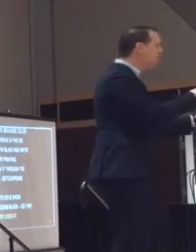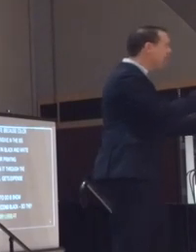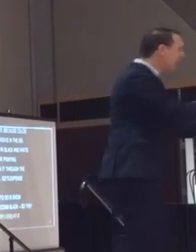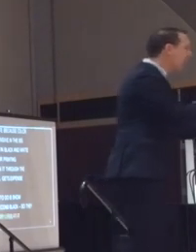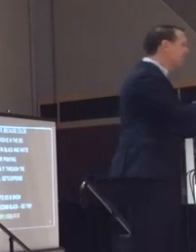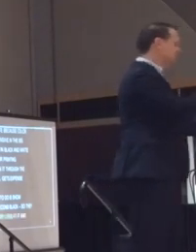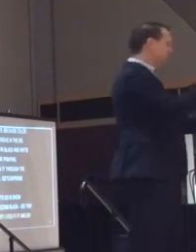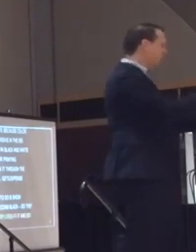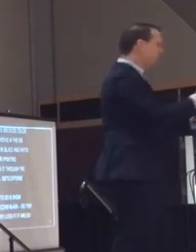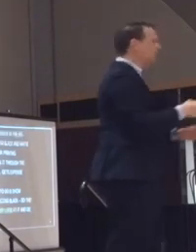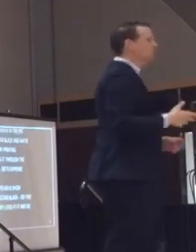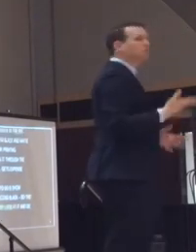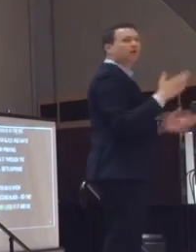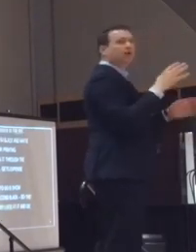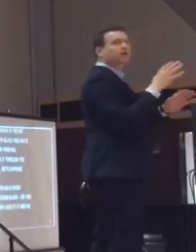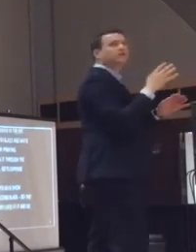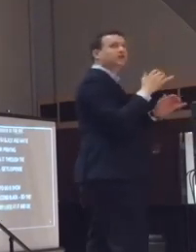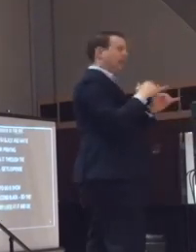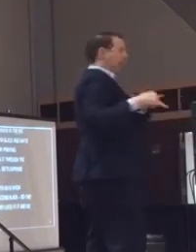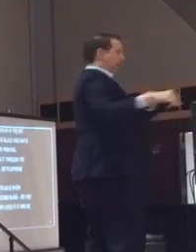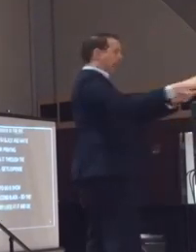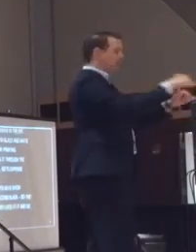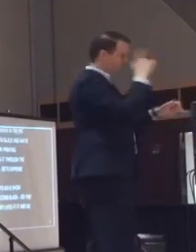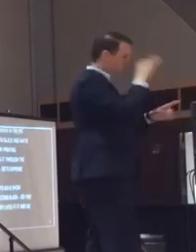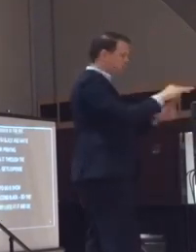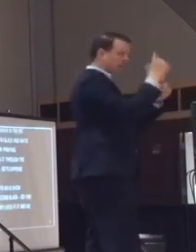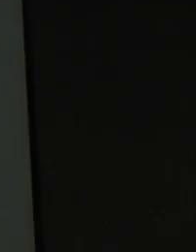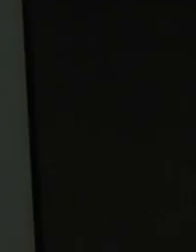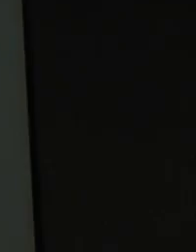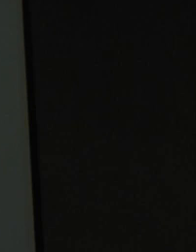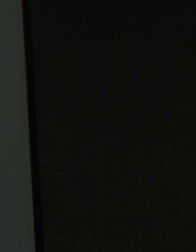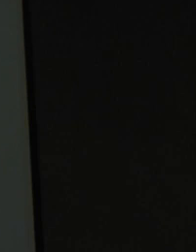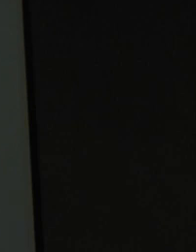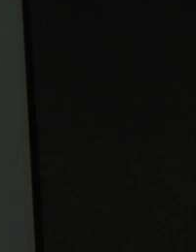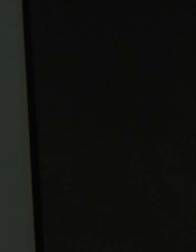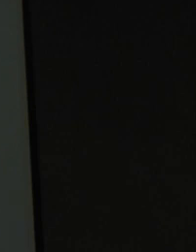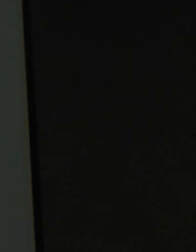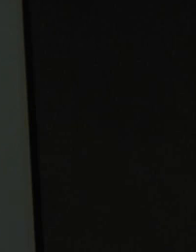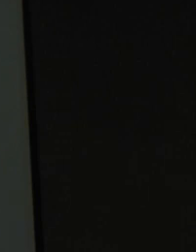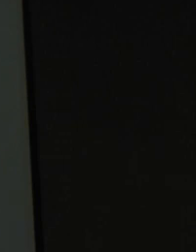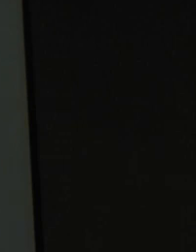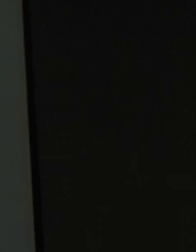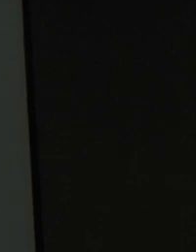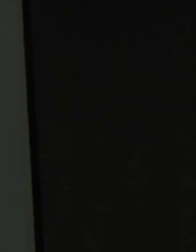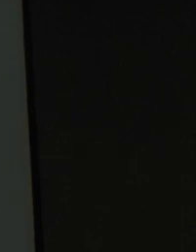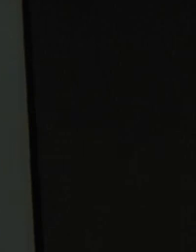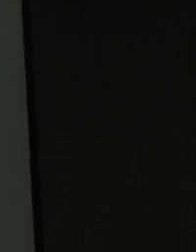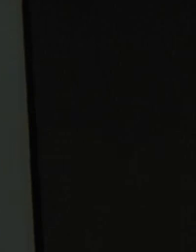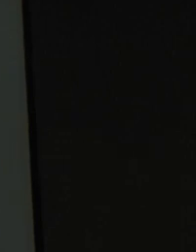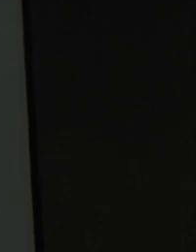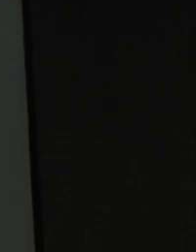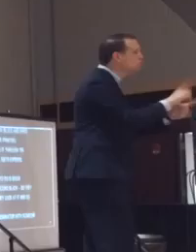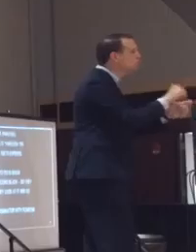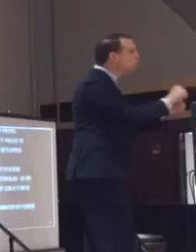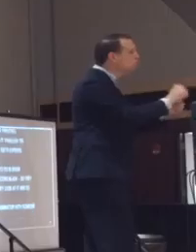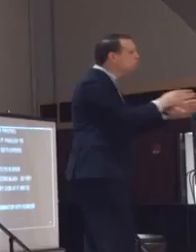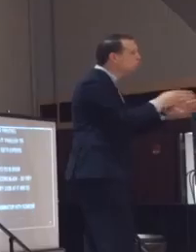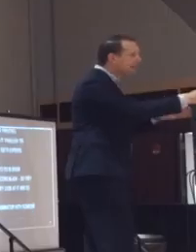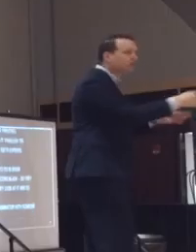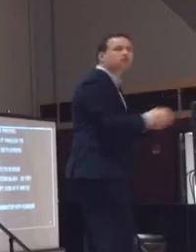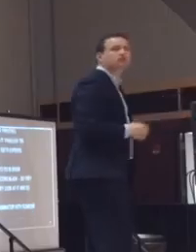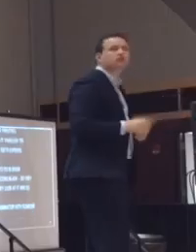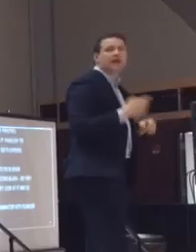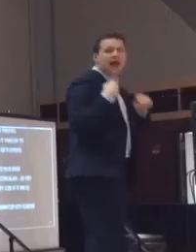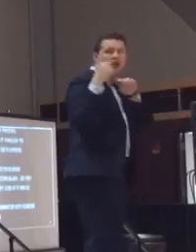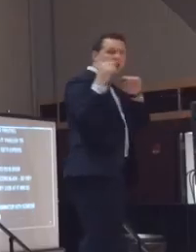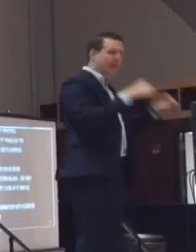Common denominators are some of the unique minds. Growing up with lots of books and learning. Early exposure to careers. I came